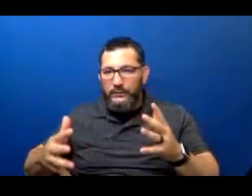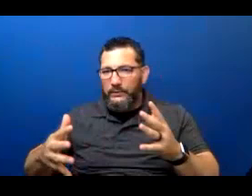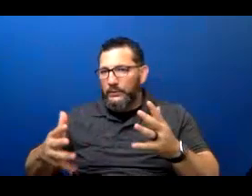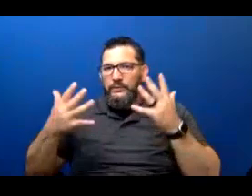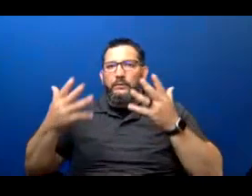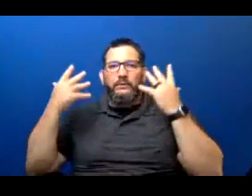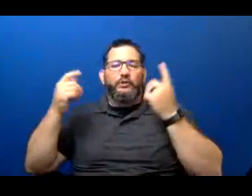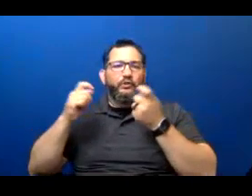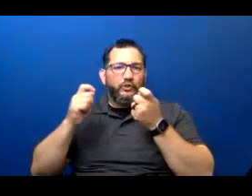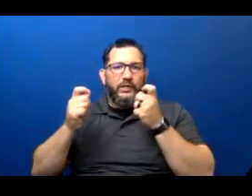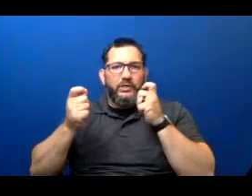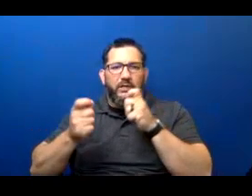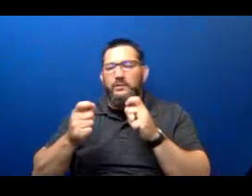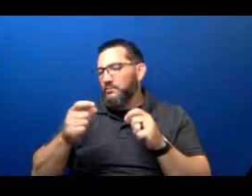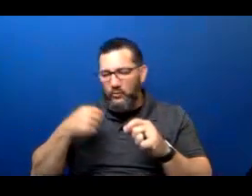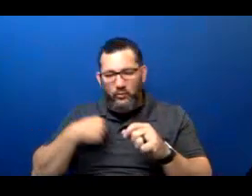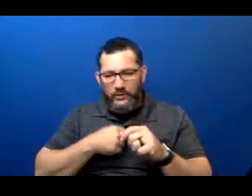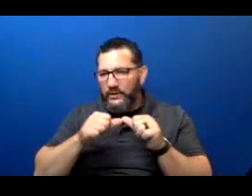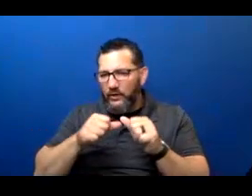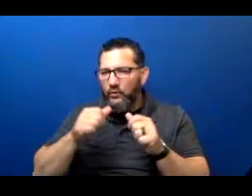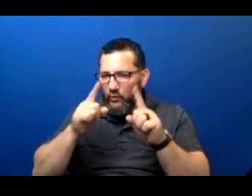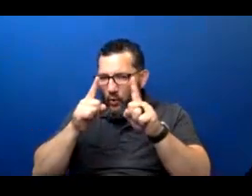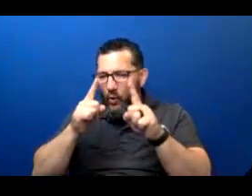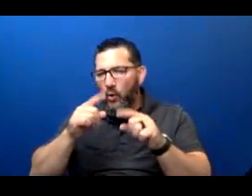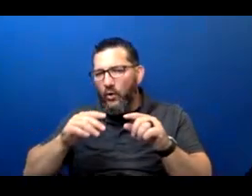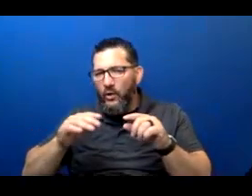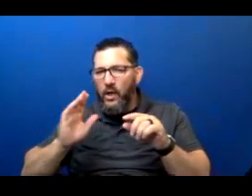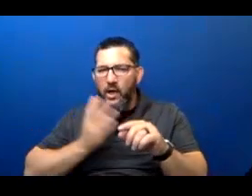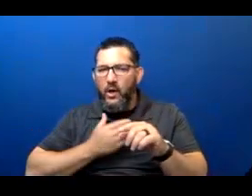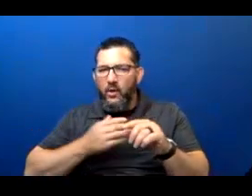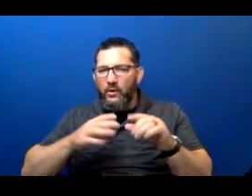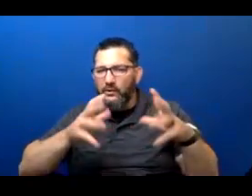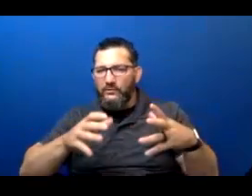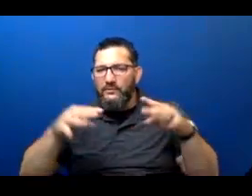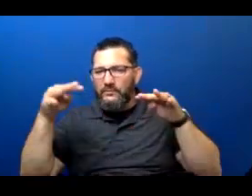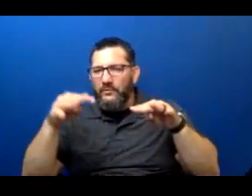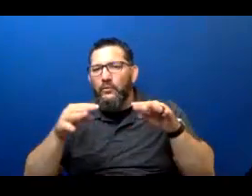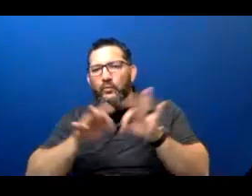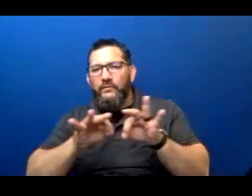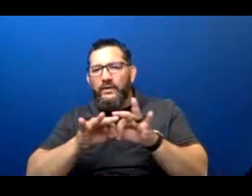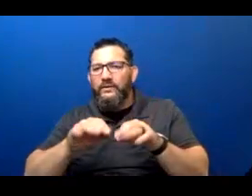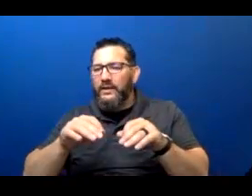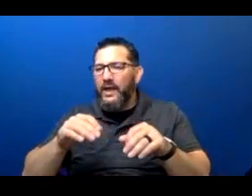to stay relevant and still be meaningful and committed to our mission.